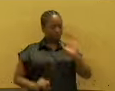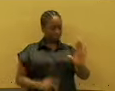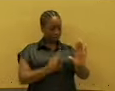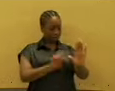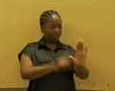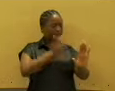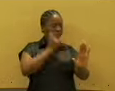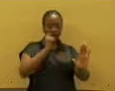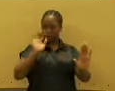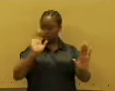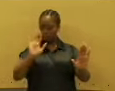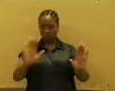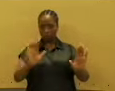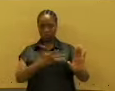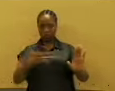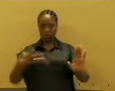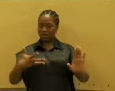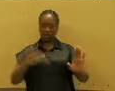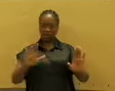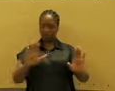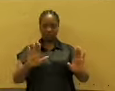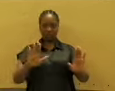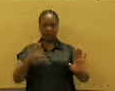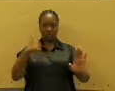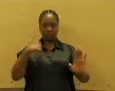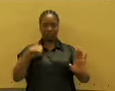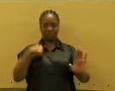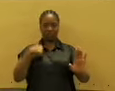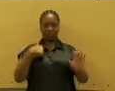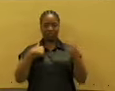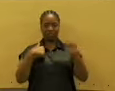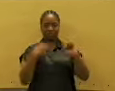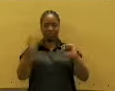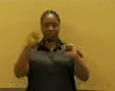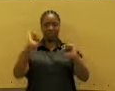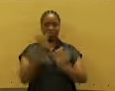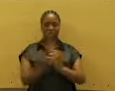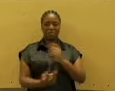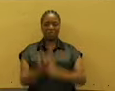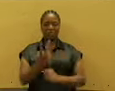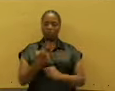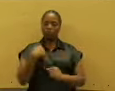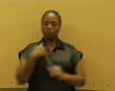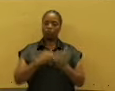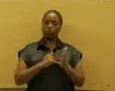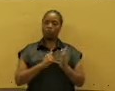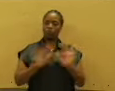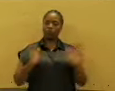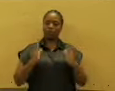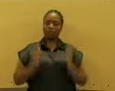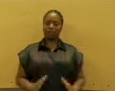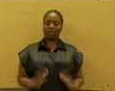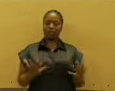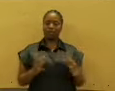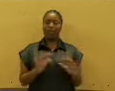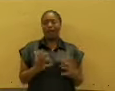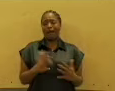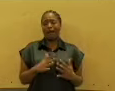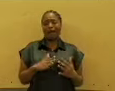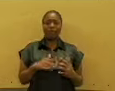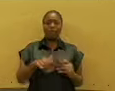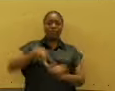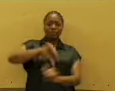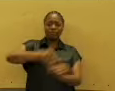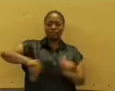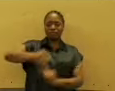believe. So it definitely goes against our current society's ways of socialization in most cases.